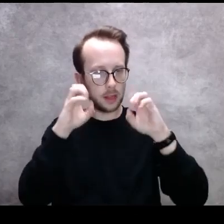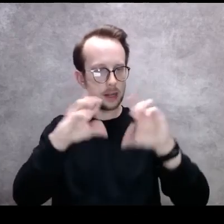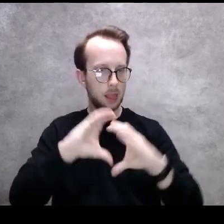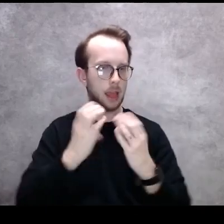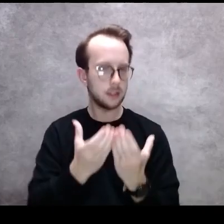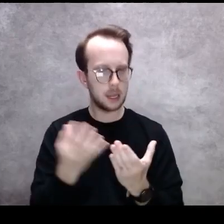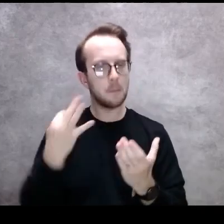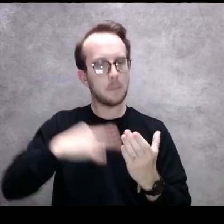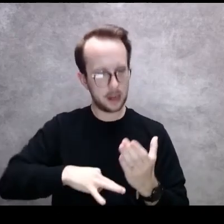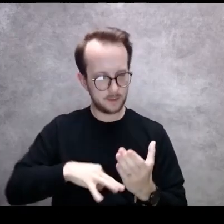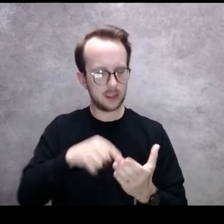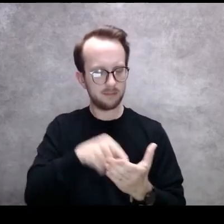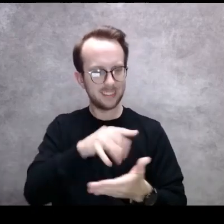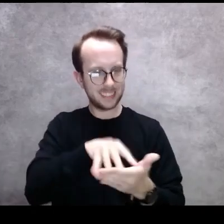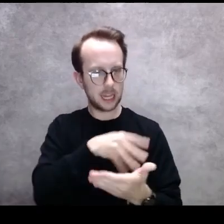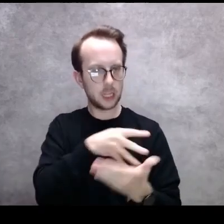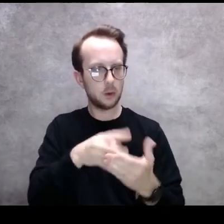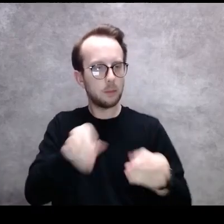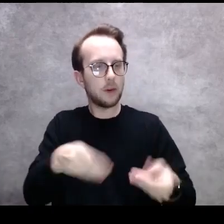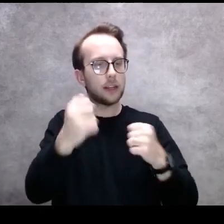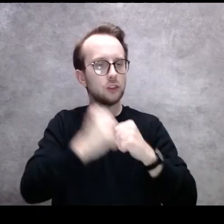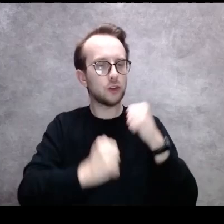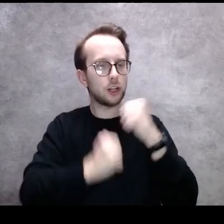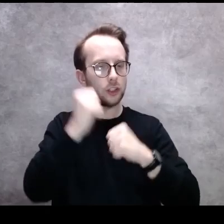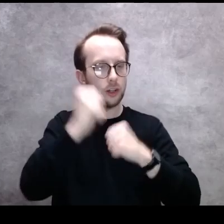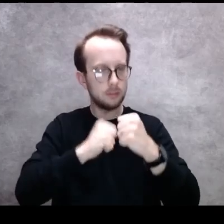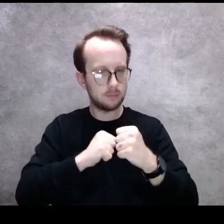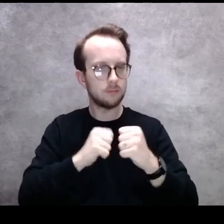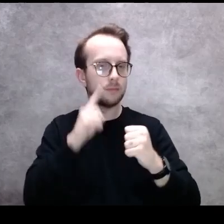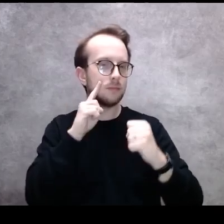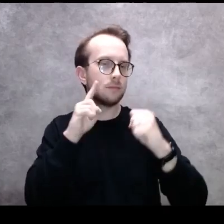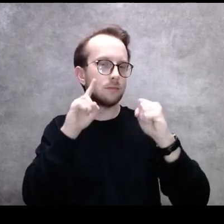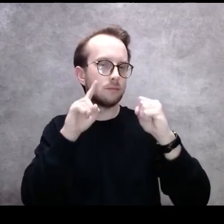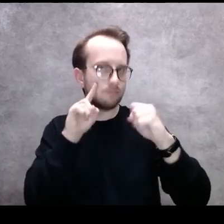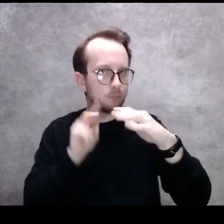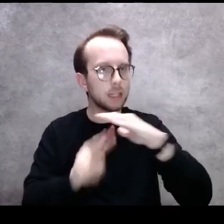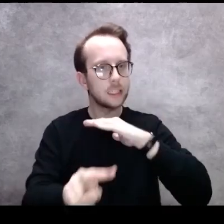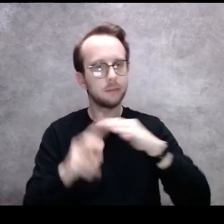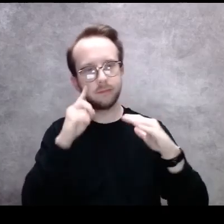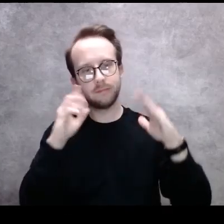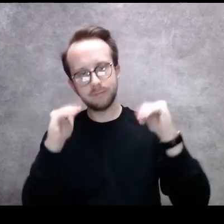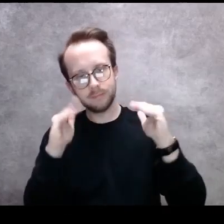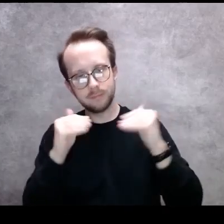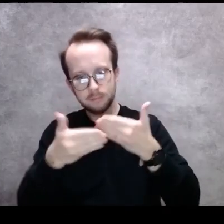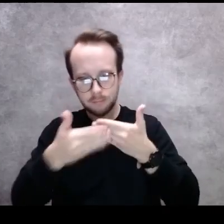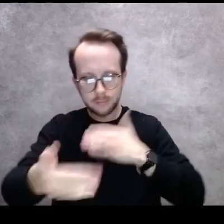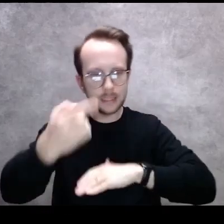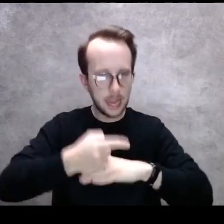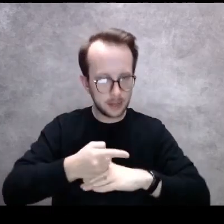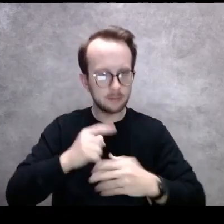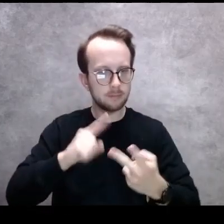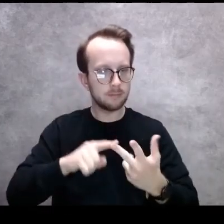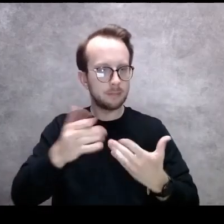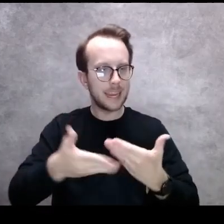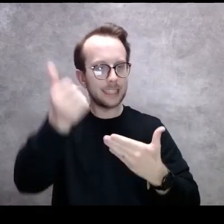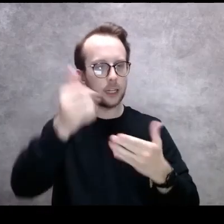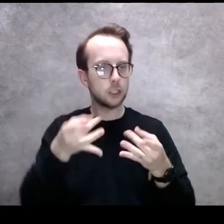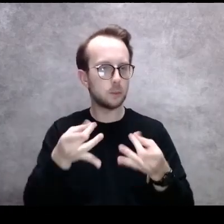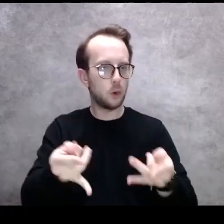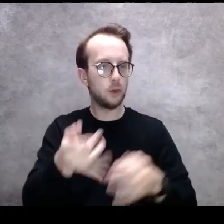that give a structure to their day, predictability to routines, and can make for smoother transitions. For